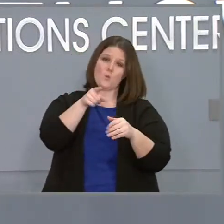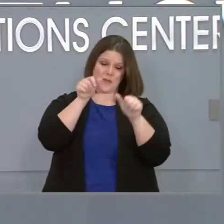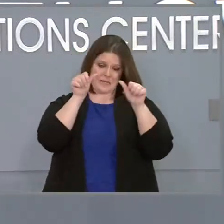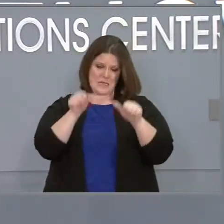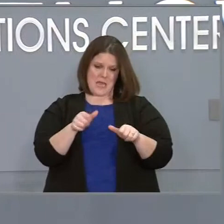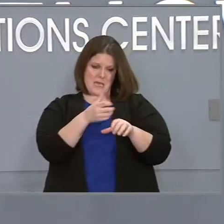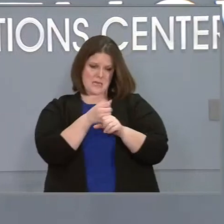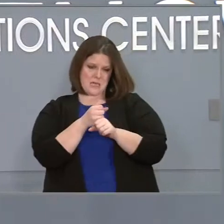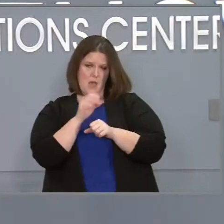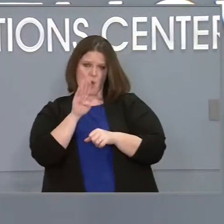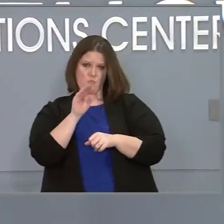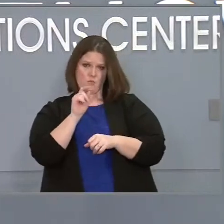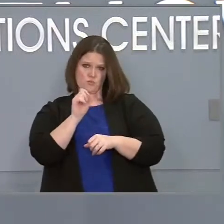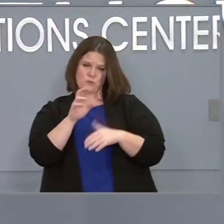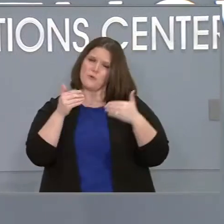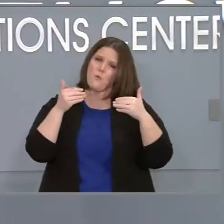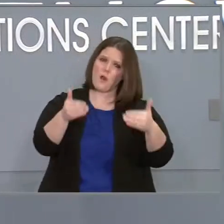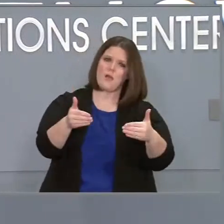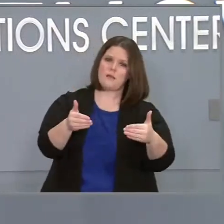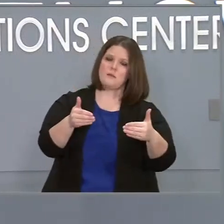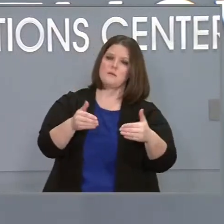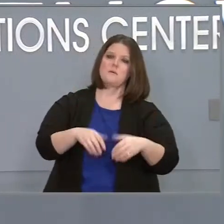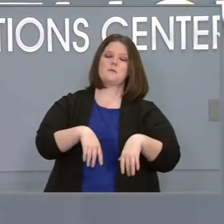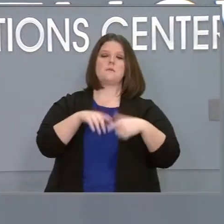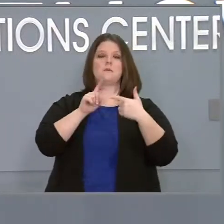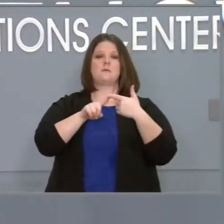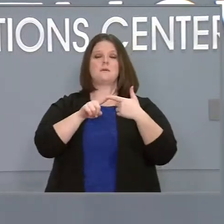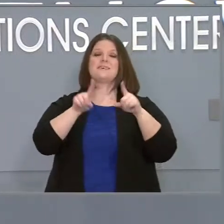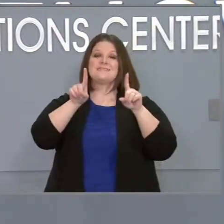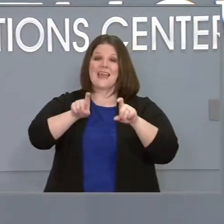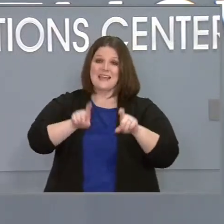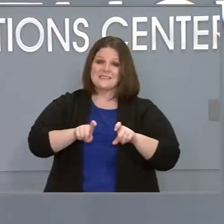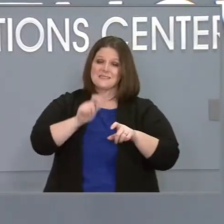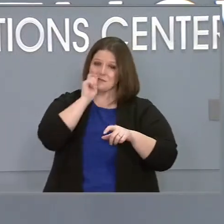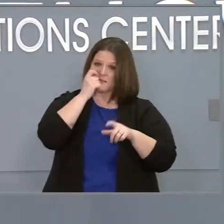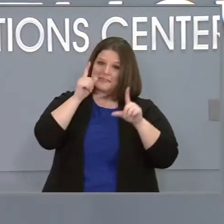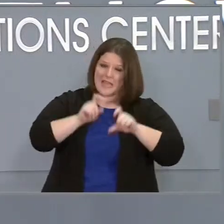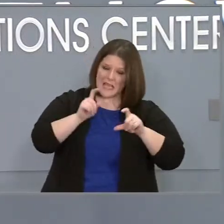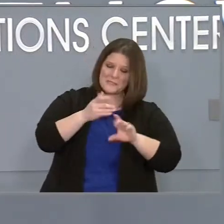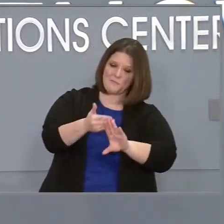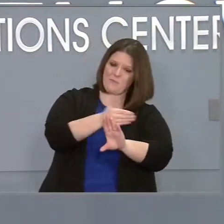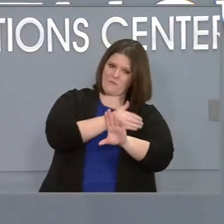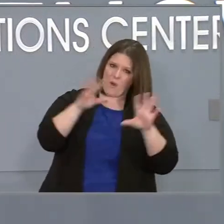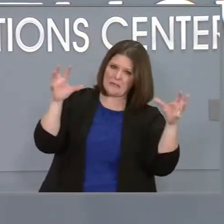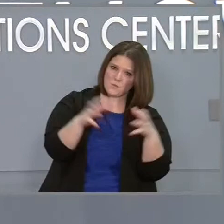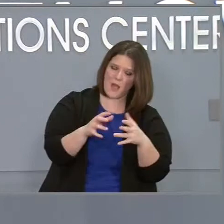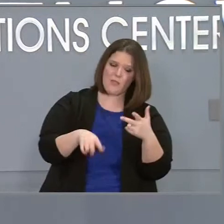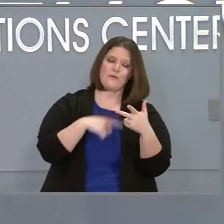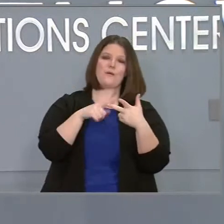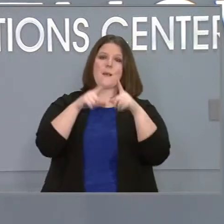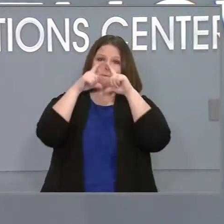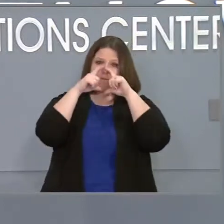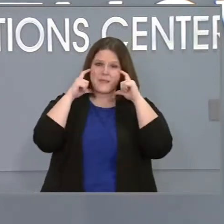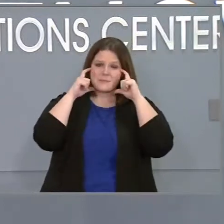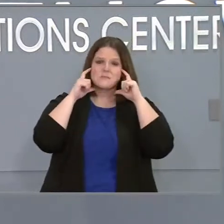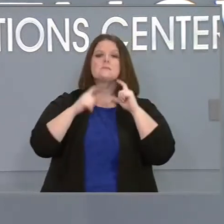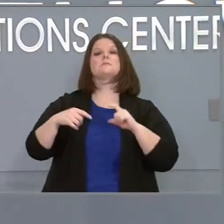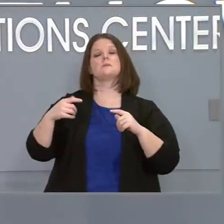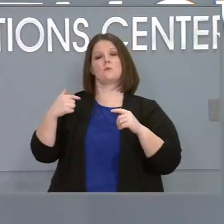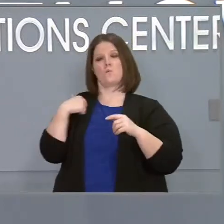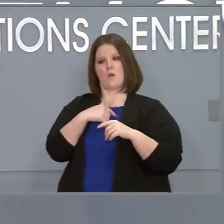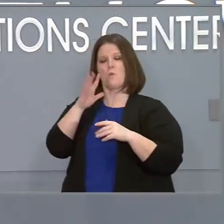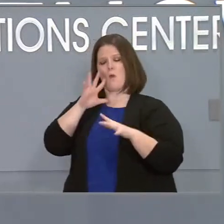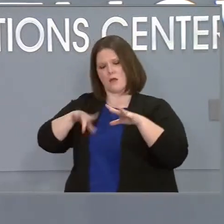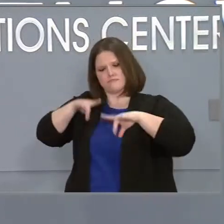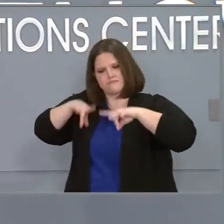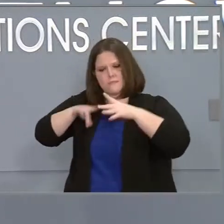eligible, using tests, using masks as they gather with their family. We'll definitely learn more about Omicron, but what we know is this